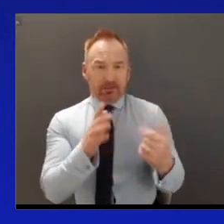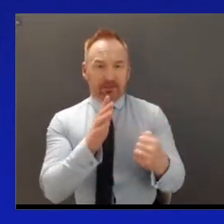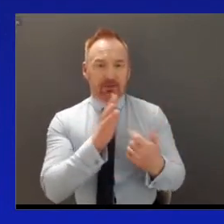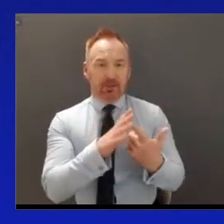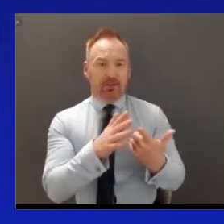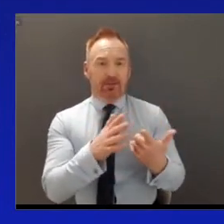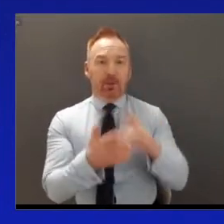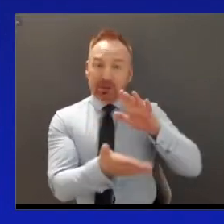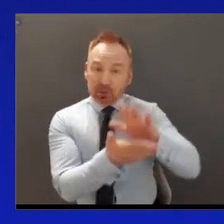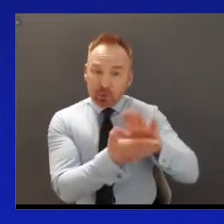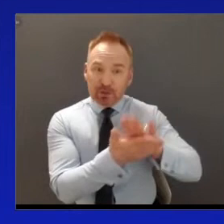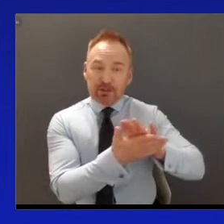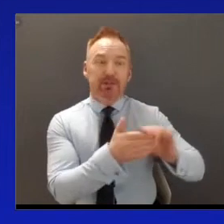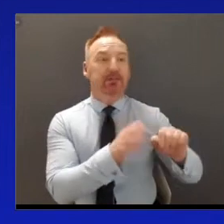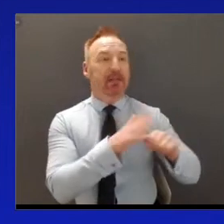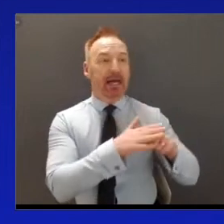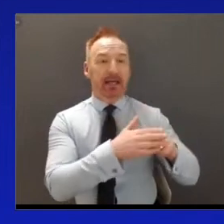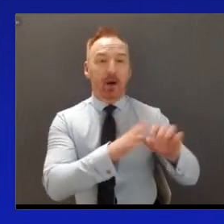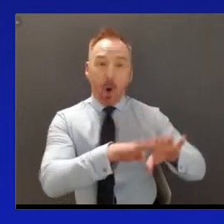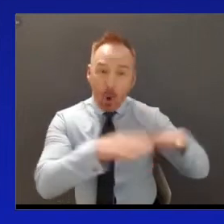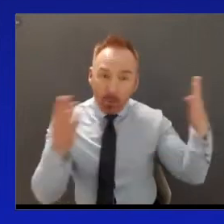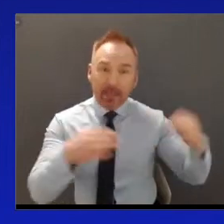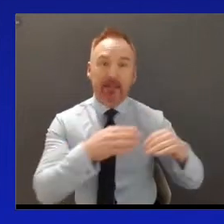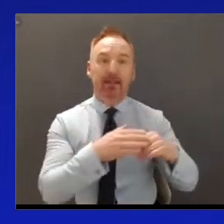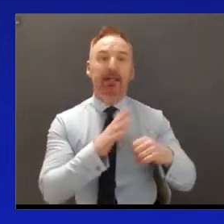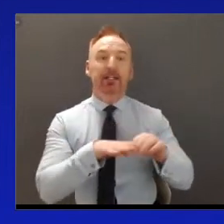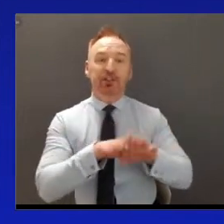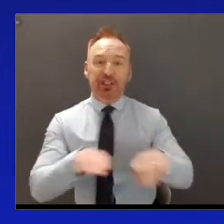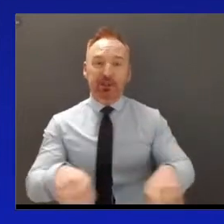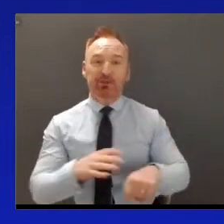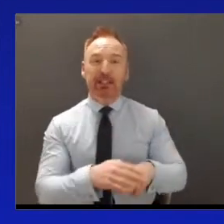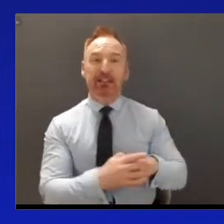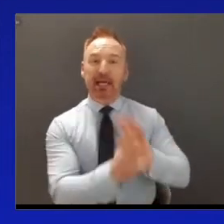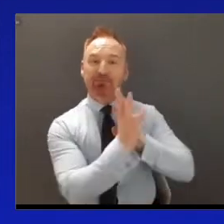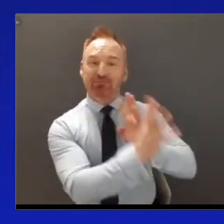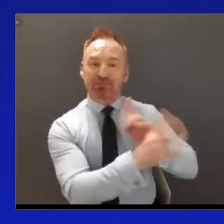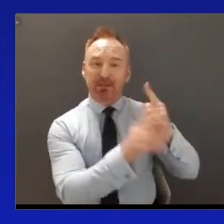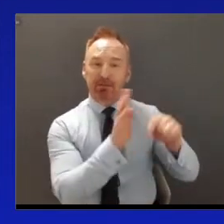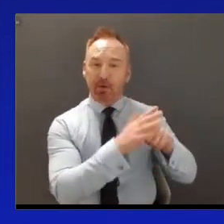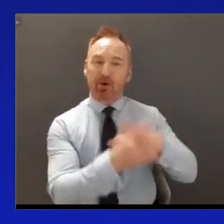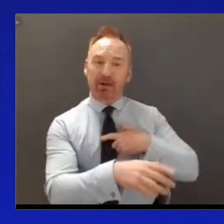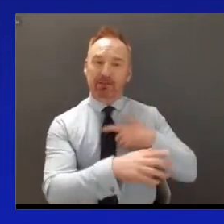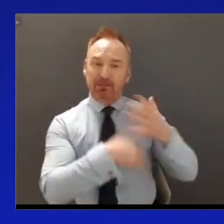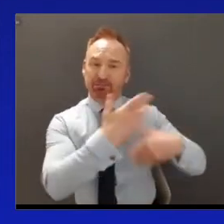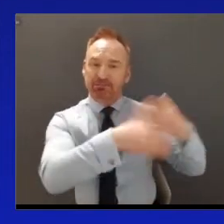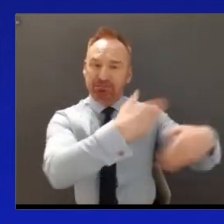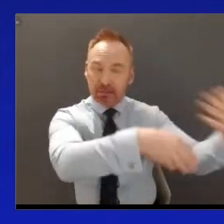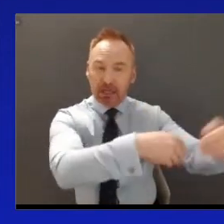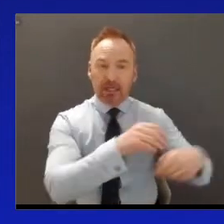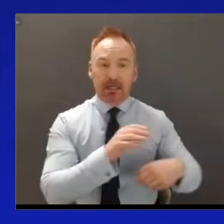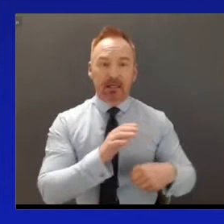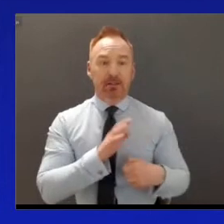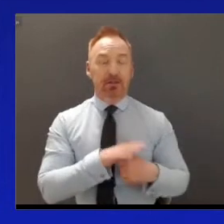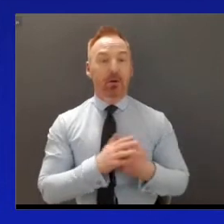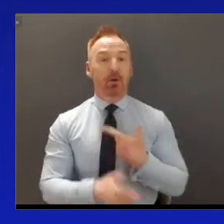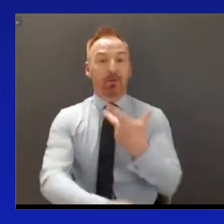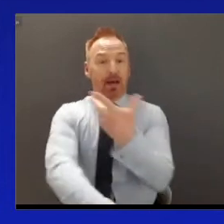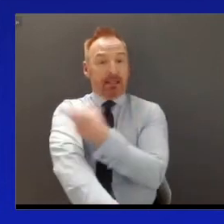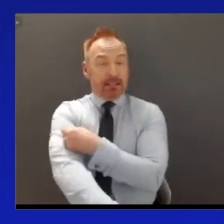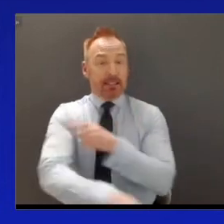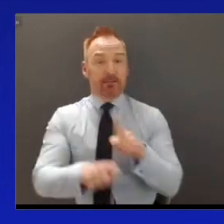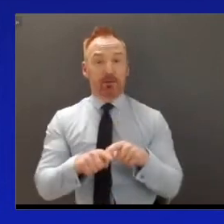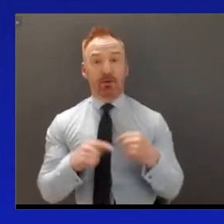in place for children. So I know there can be no connection between waiting for a vaccine